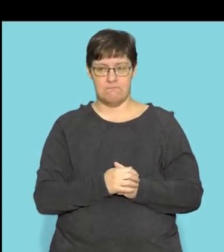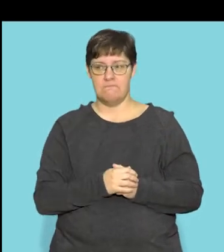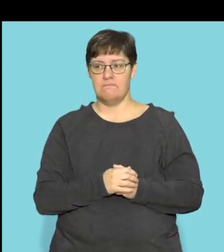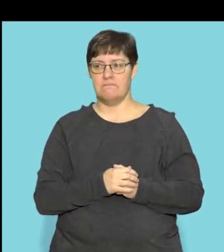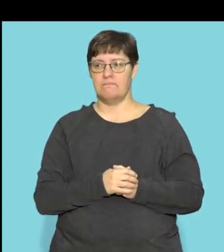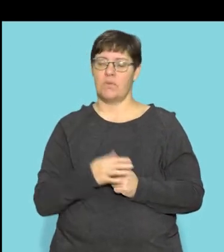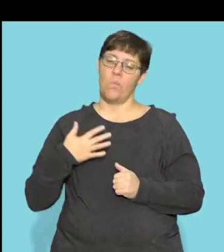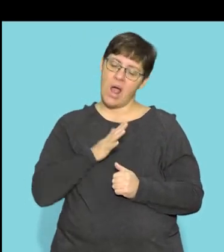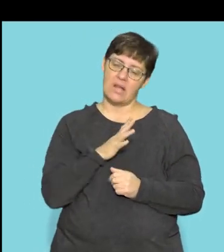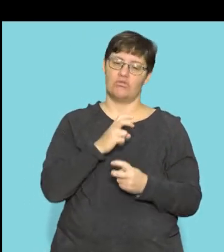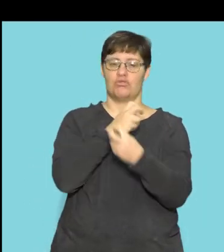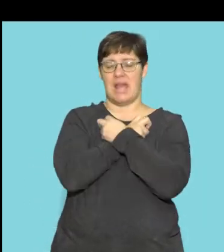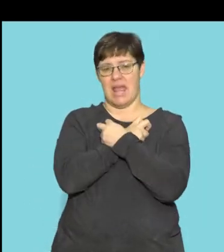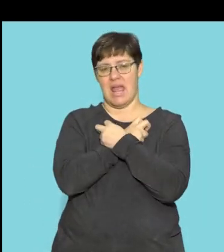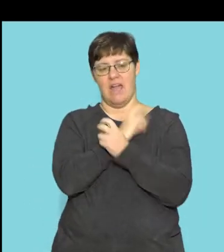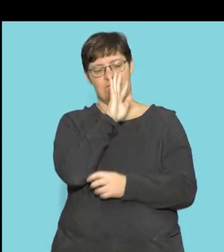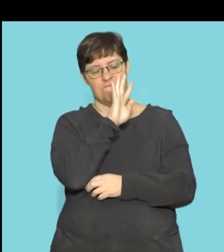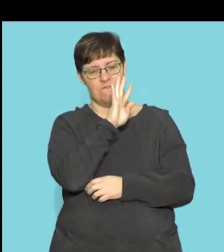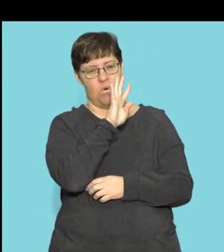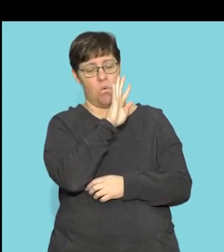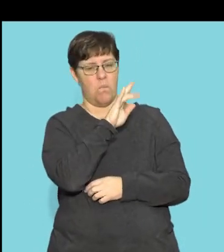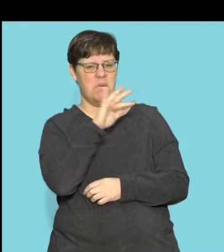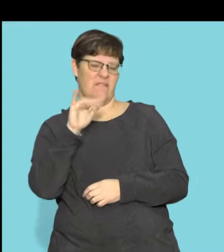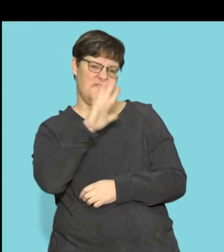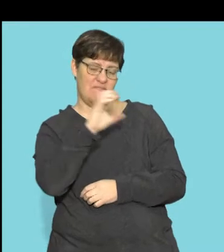to retire with this amount of money,